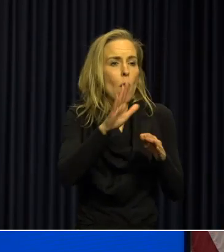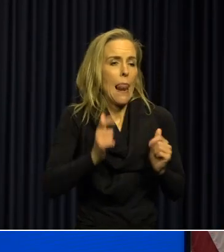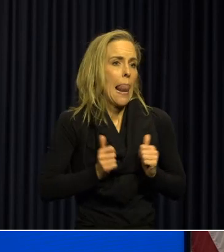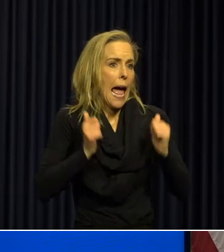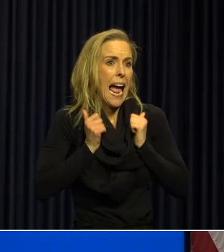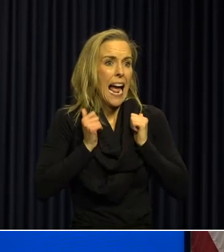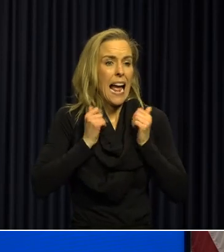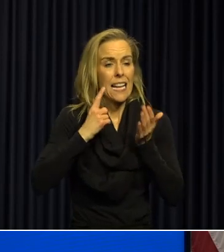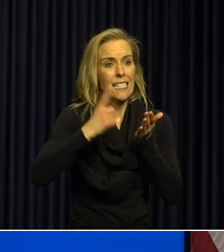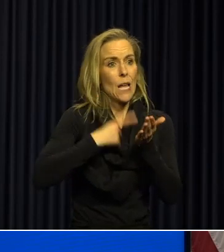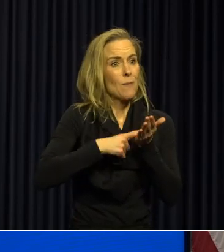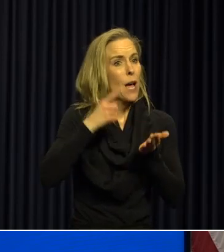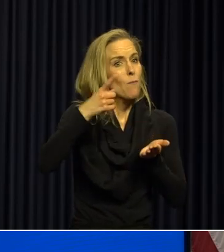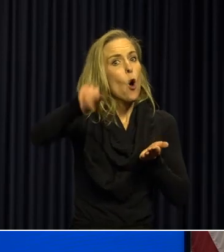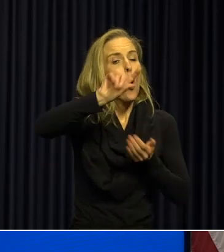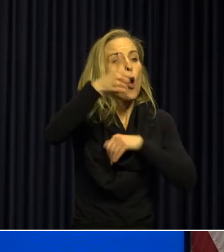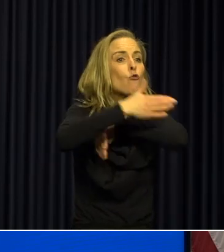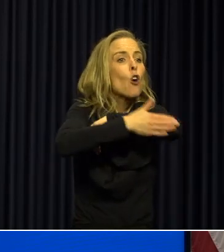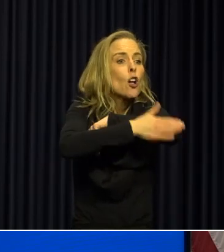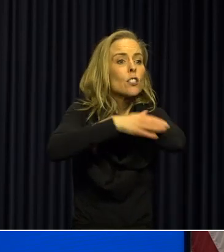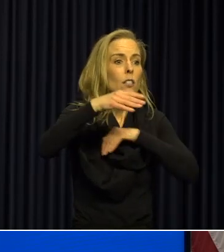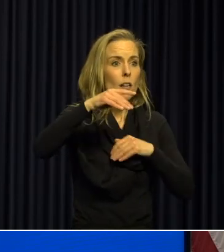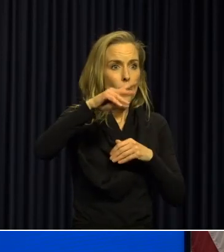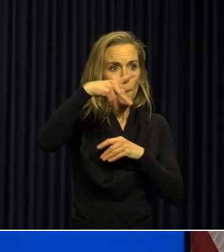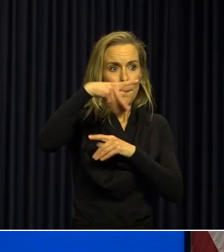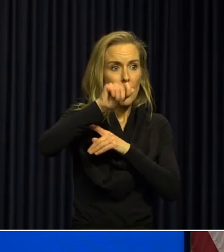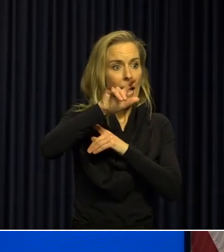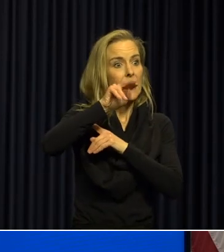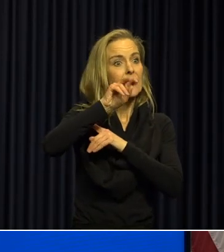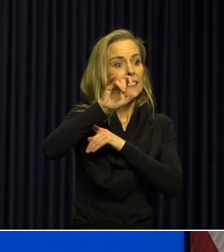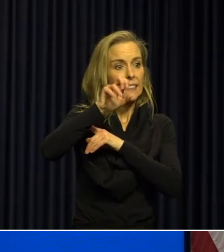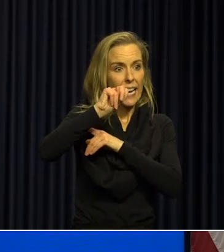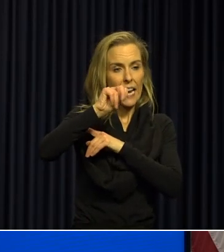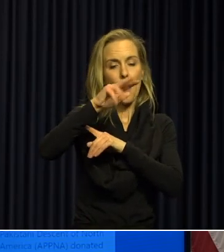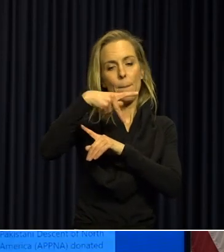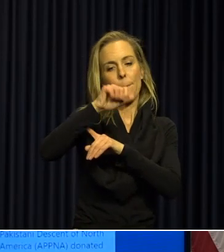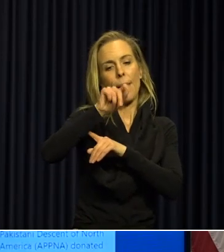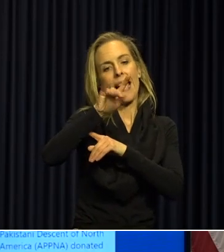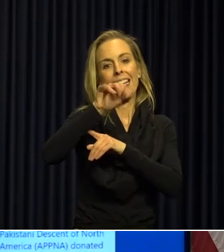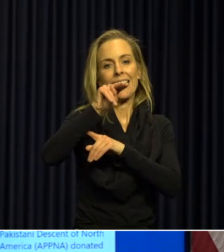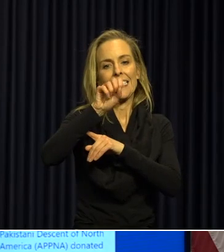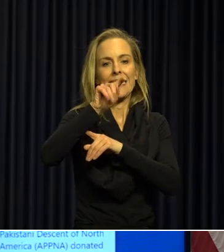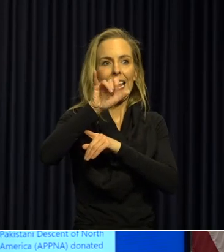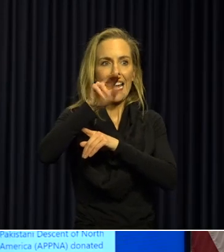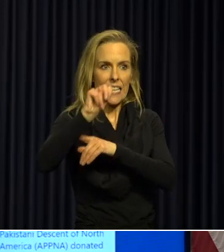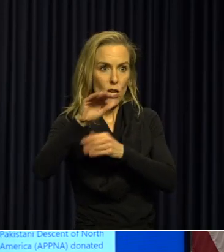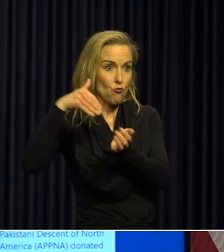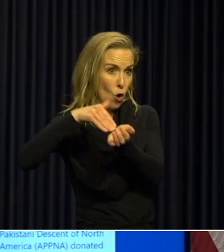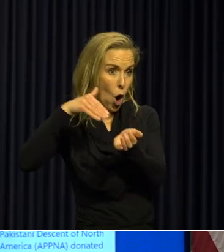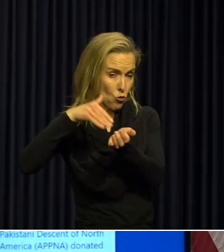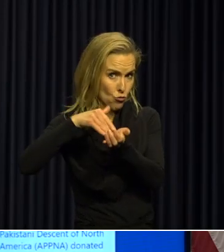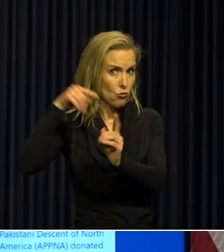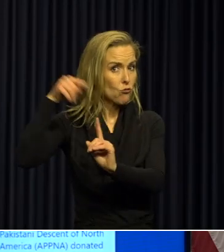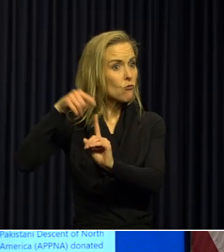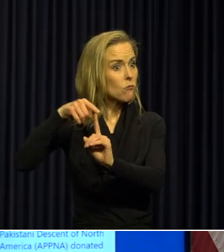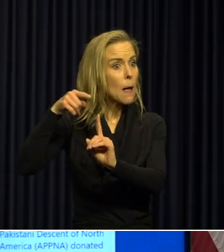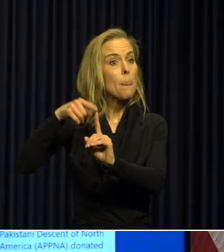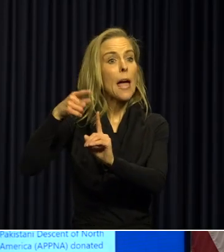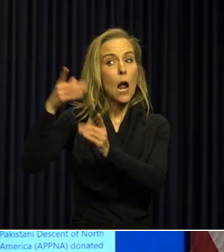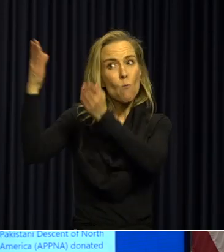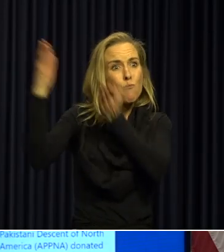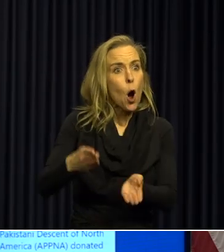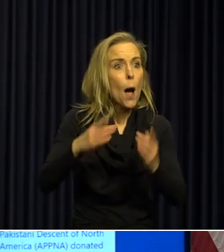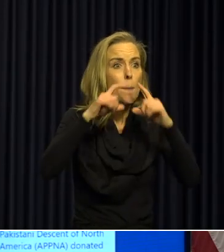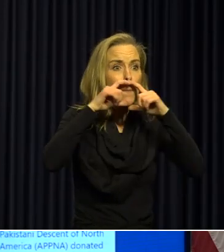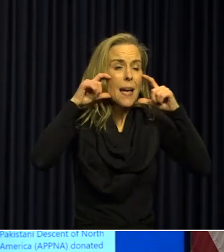of our Pakistani doctors, and I don't know if you have this slide, actually brought masks,